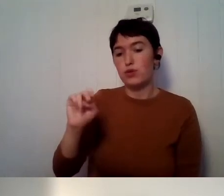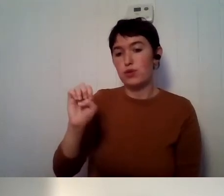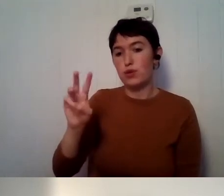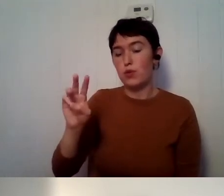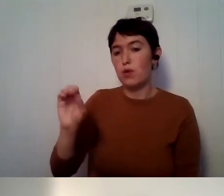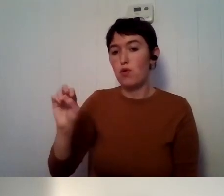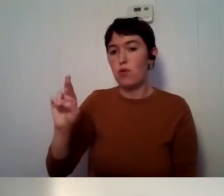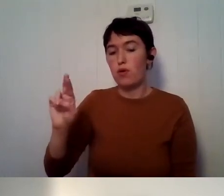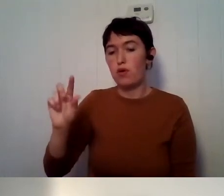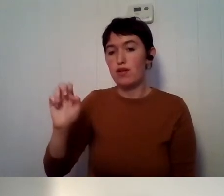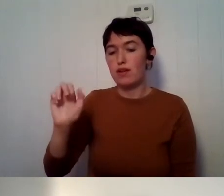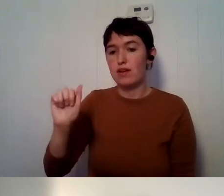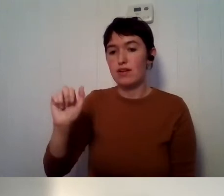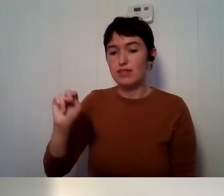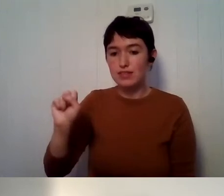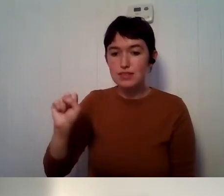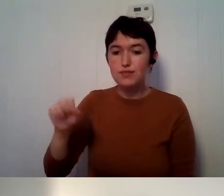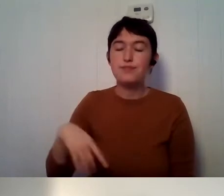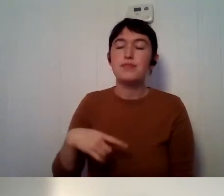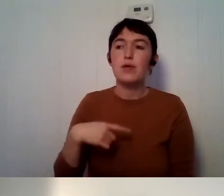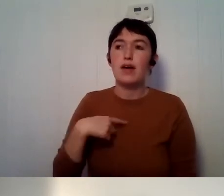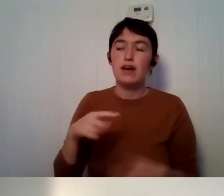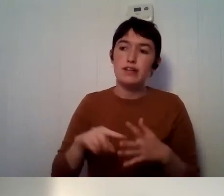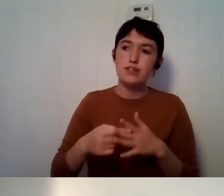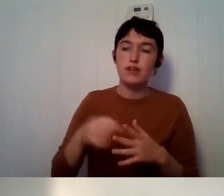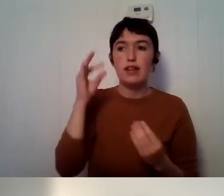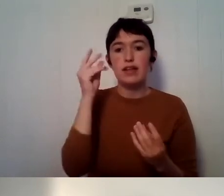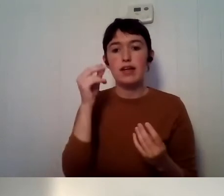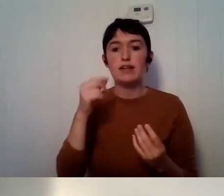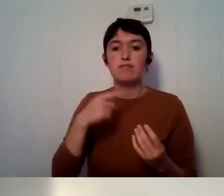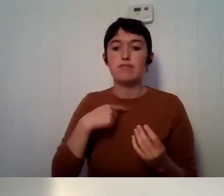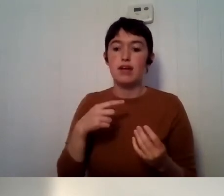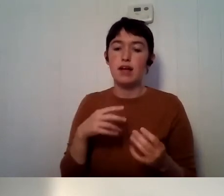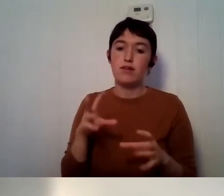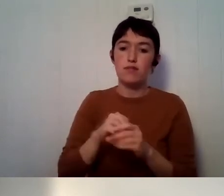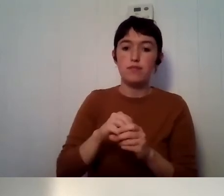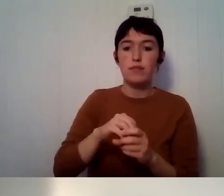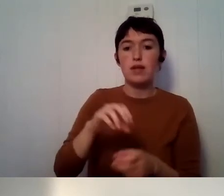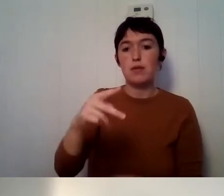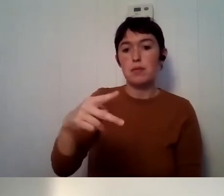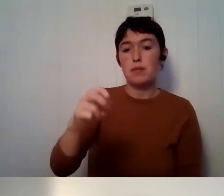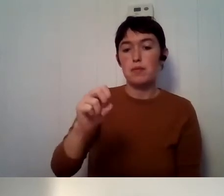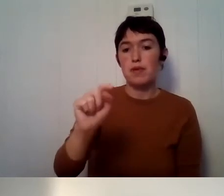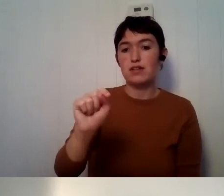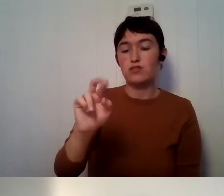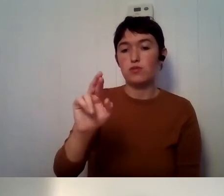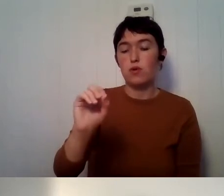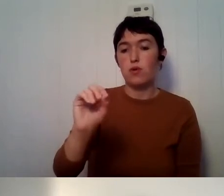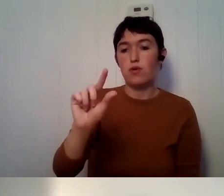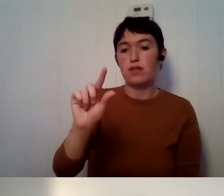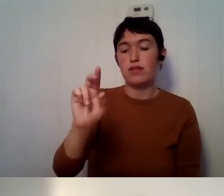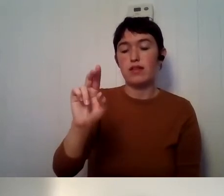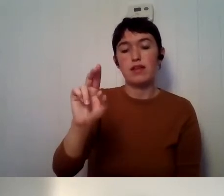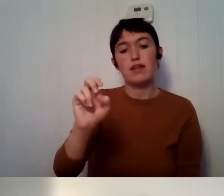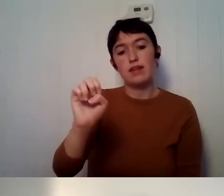actually started thinking that I was going to go into the petroleum industry, and then kind of started learning more and more and